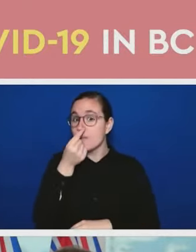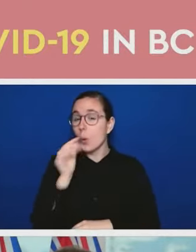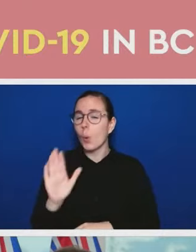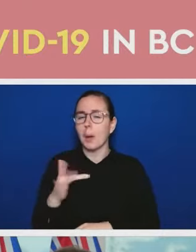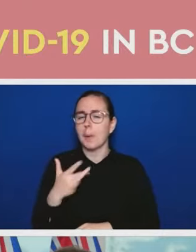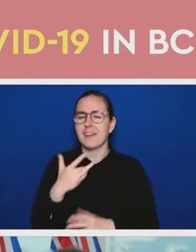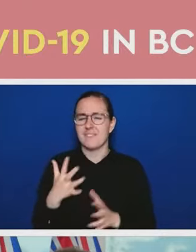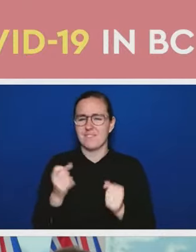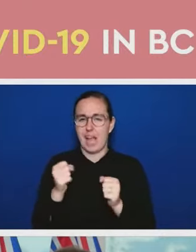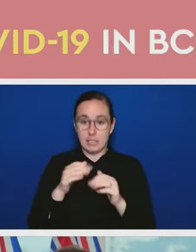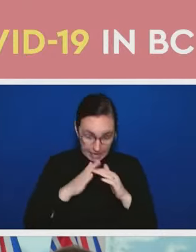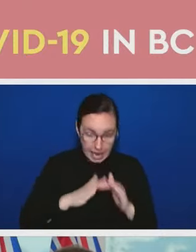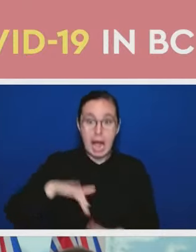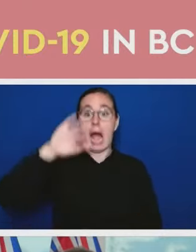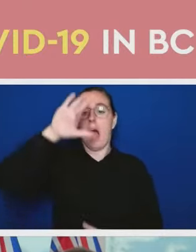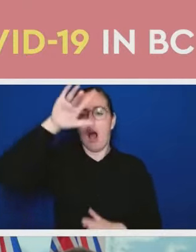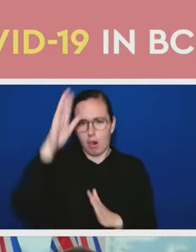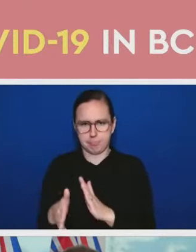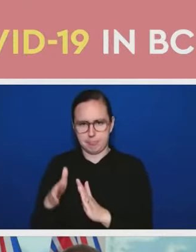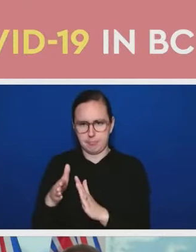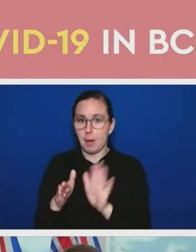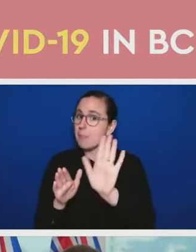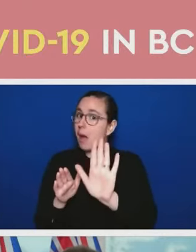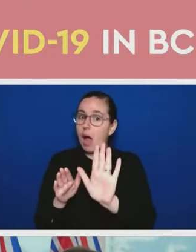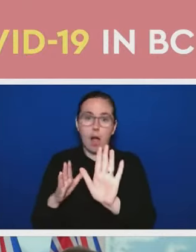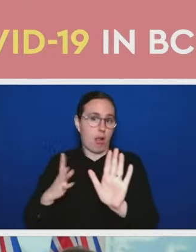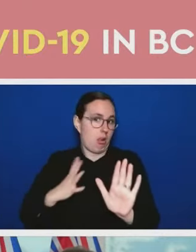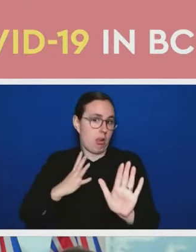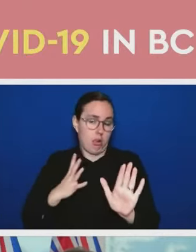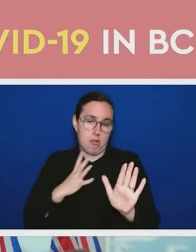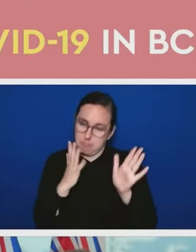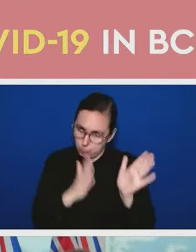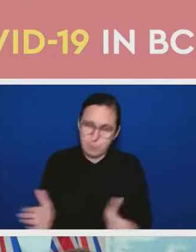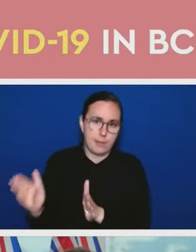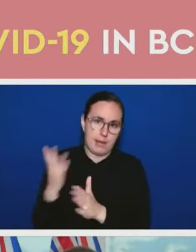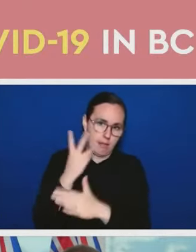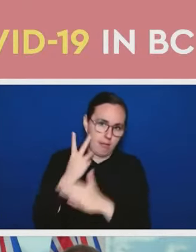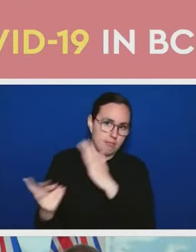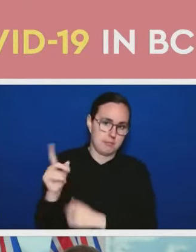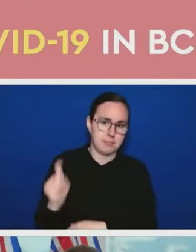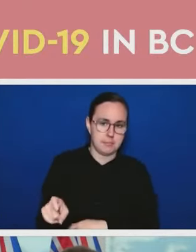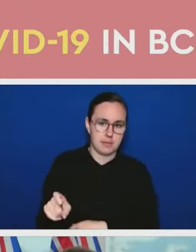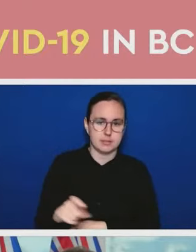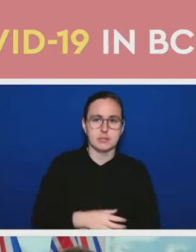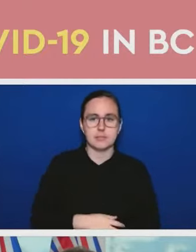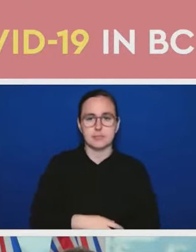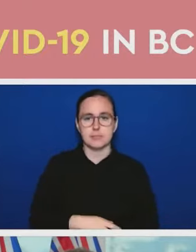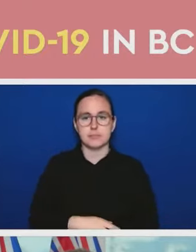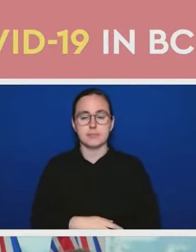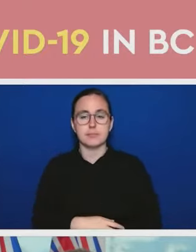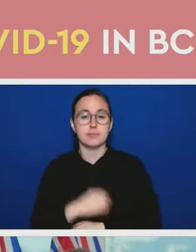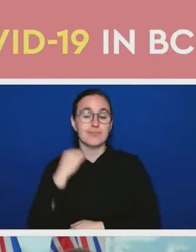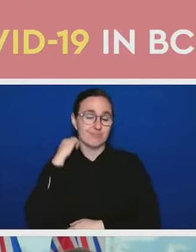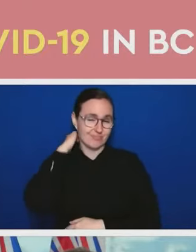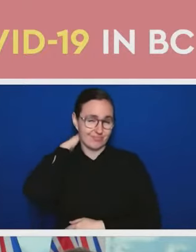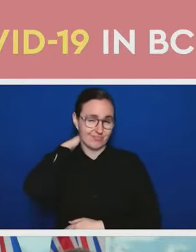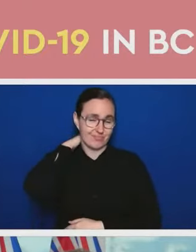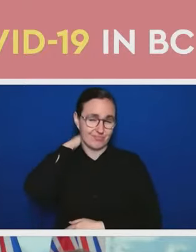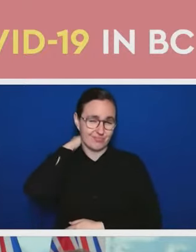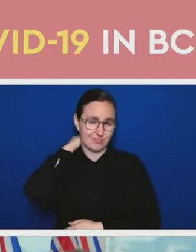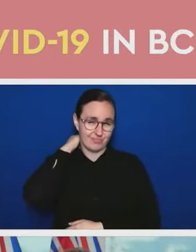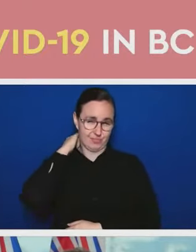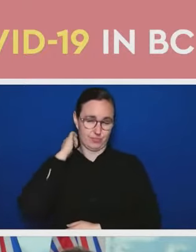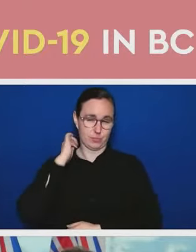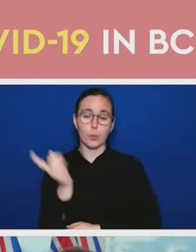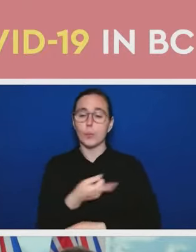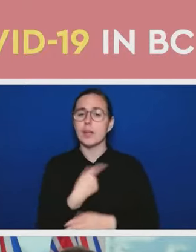that. We're planning bed management to support bed availability based on moderate to high projections. So